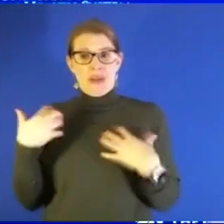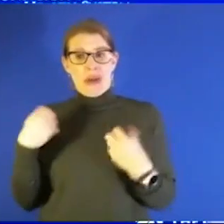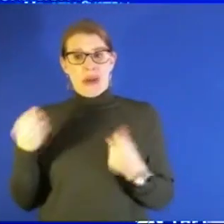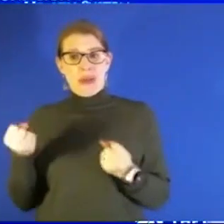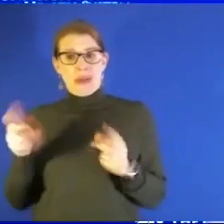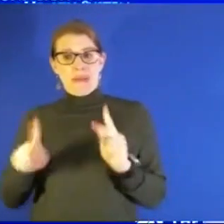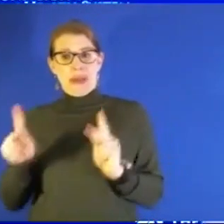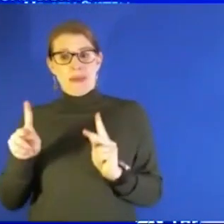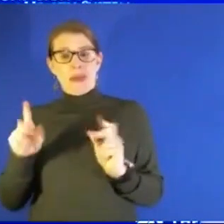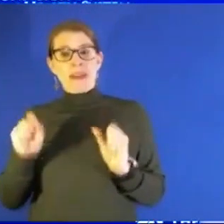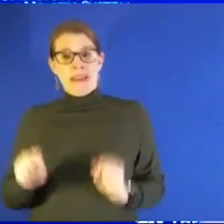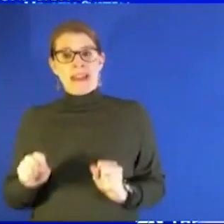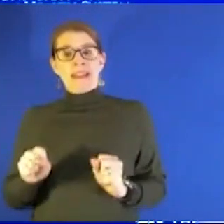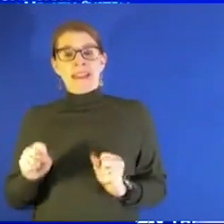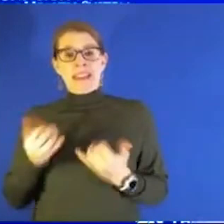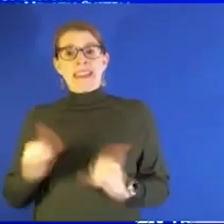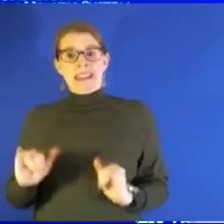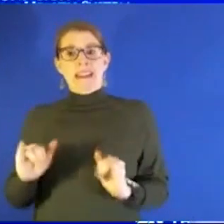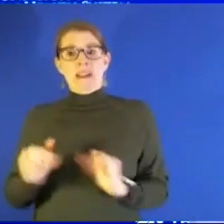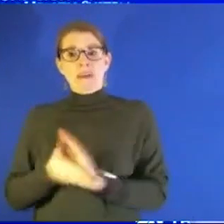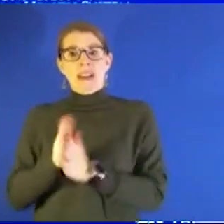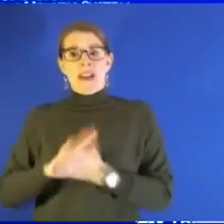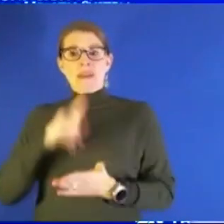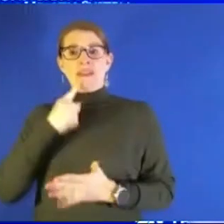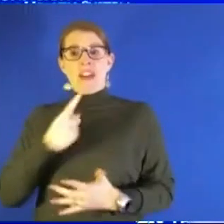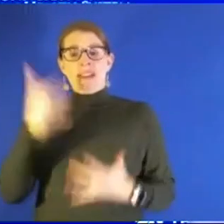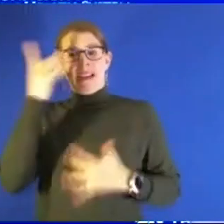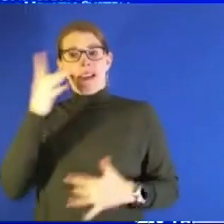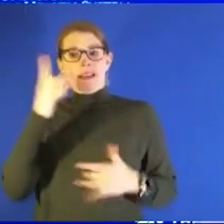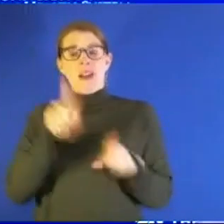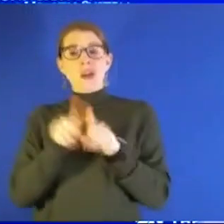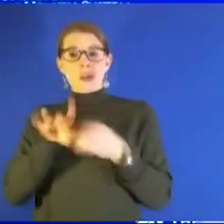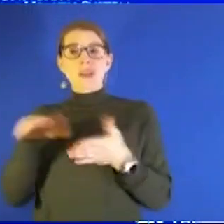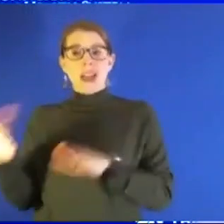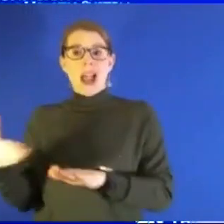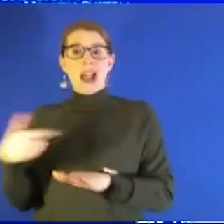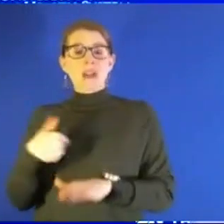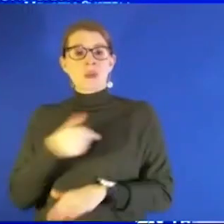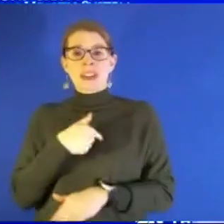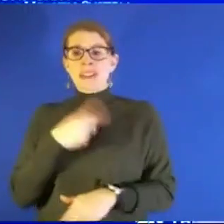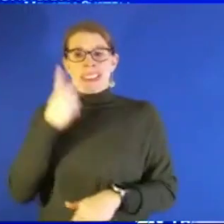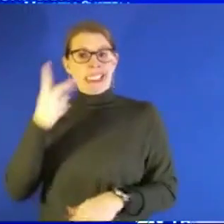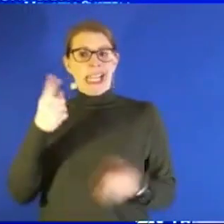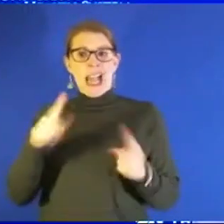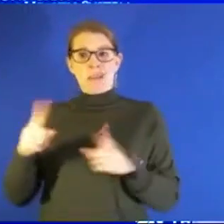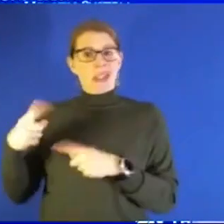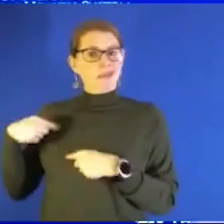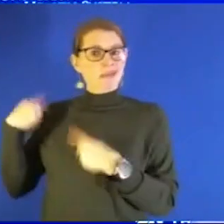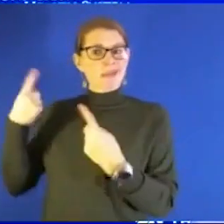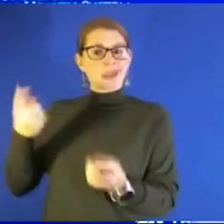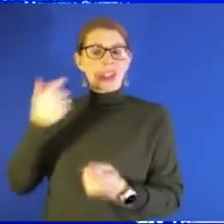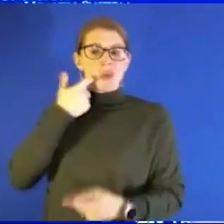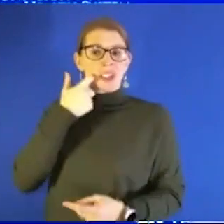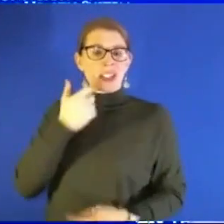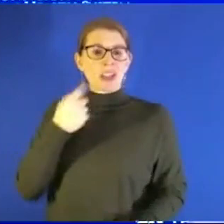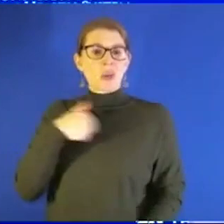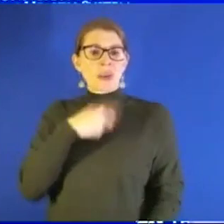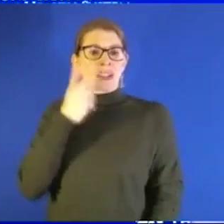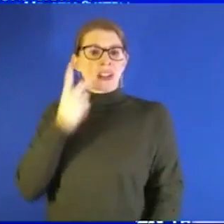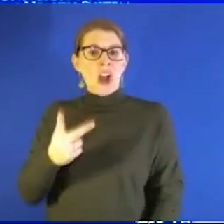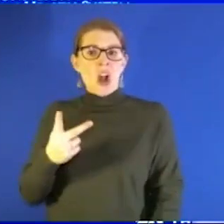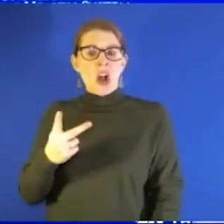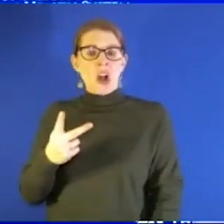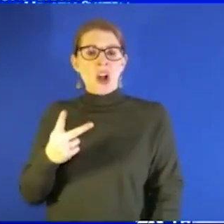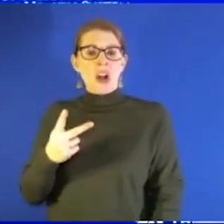can get severely ill and die, and we have seen this all throughout the pandemic. I think recently we saw in the news,